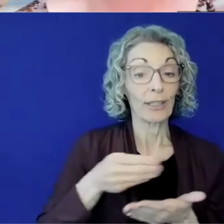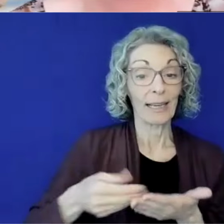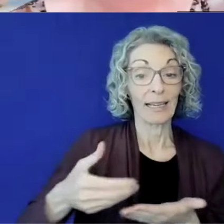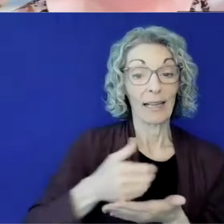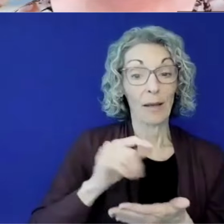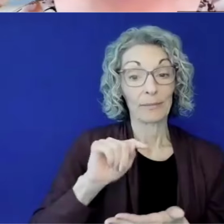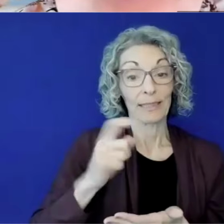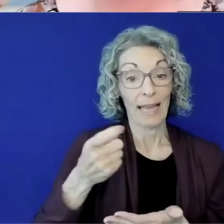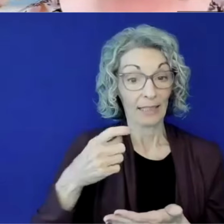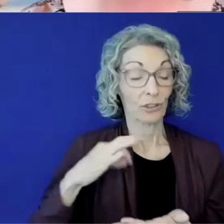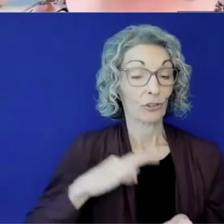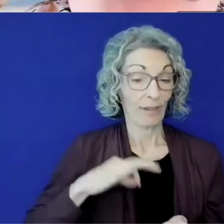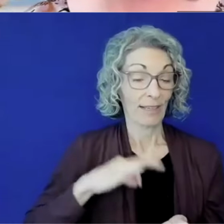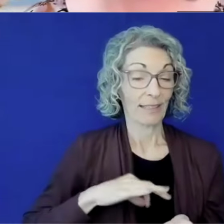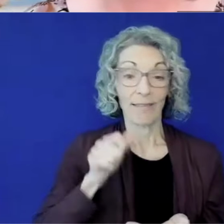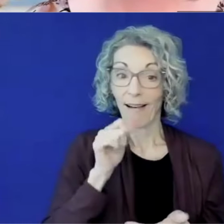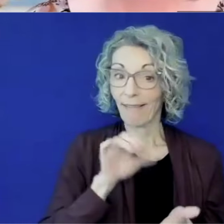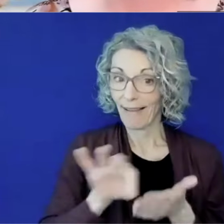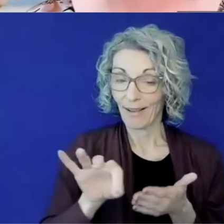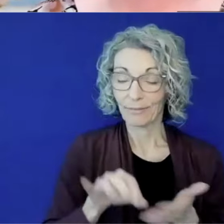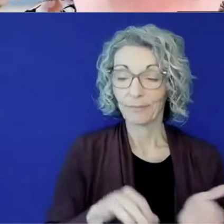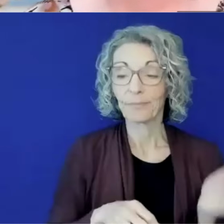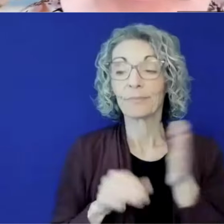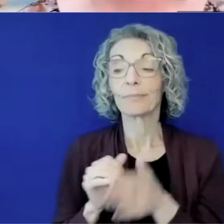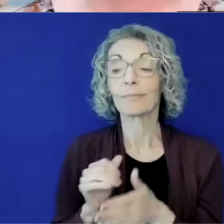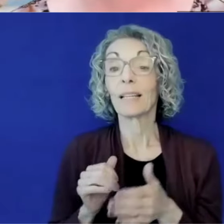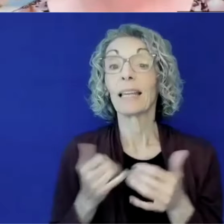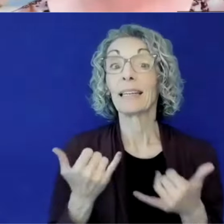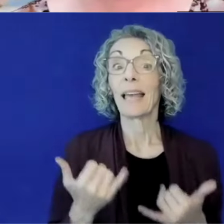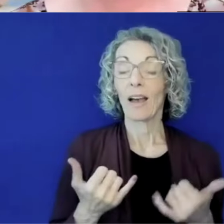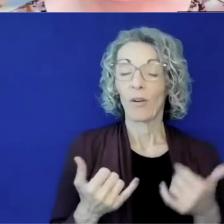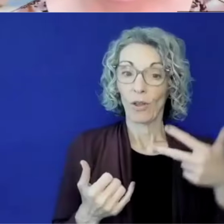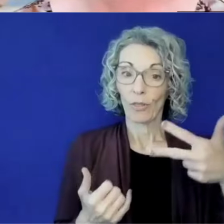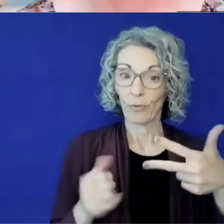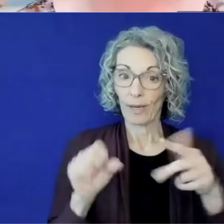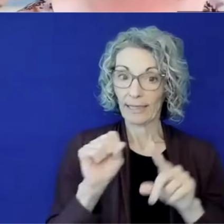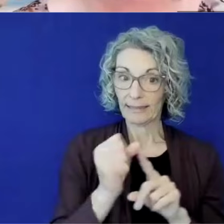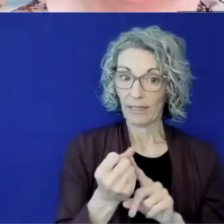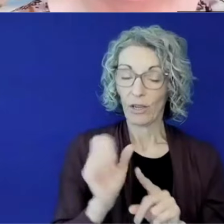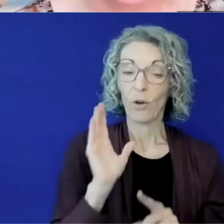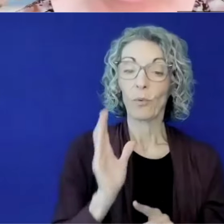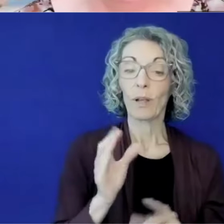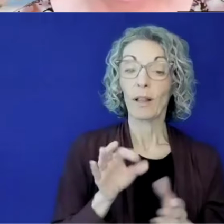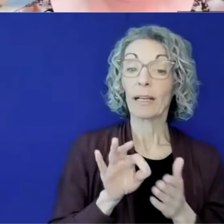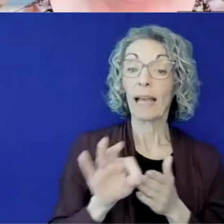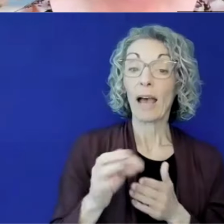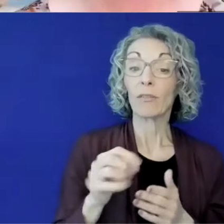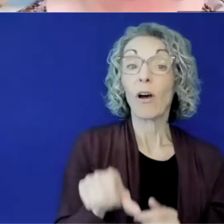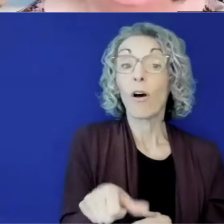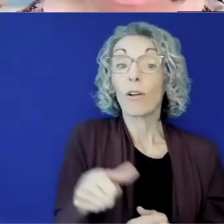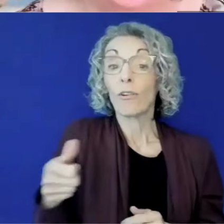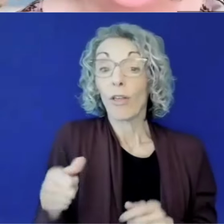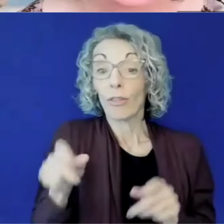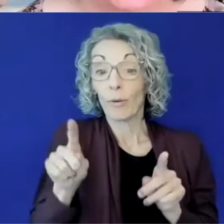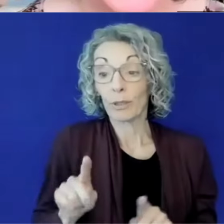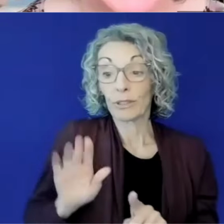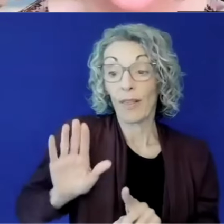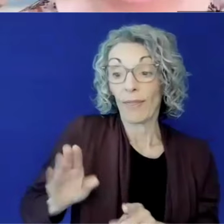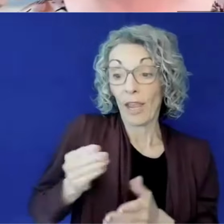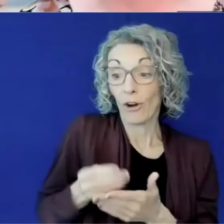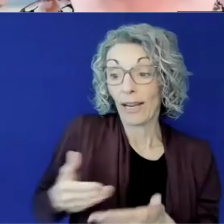Now, there are 3 situations where they're going to count the income of somebody else as if it